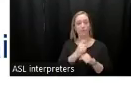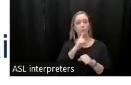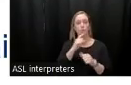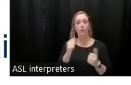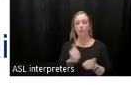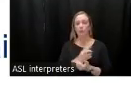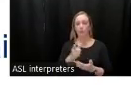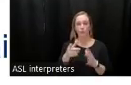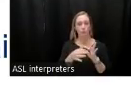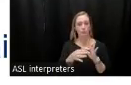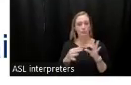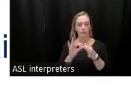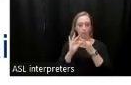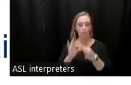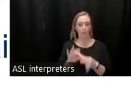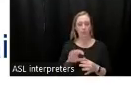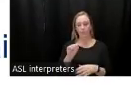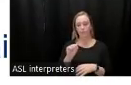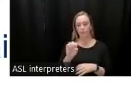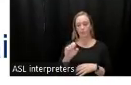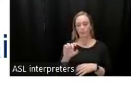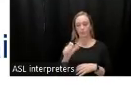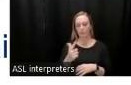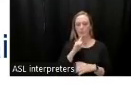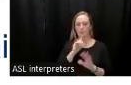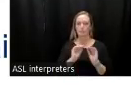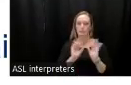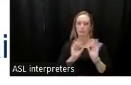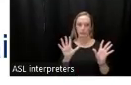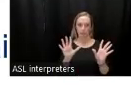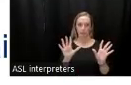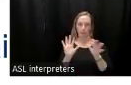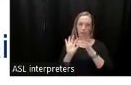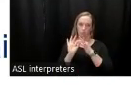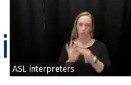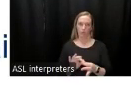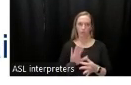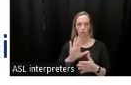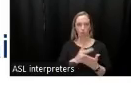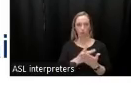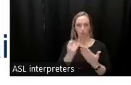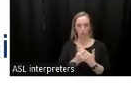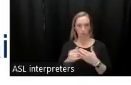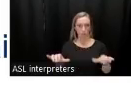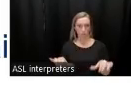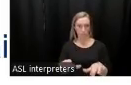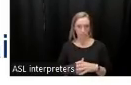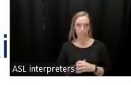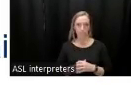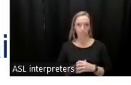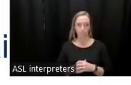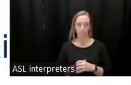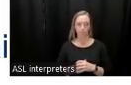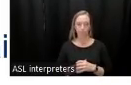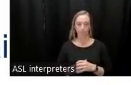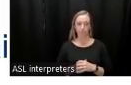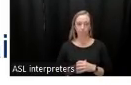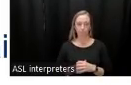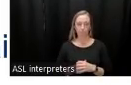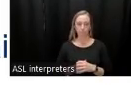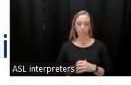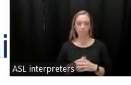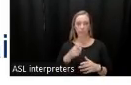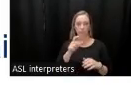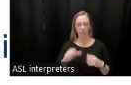say about the setting is clearly relevant to your project activities. So you can add notes